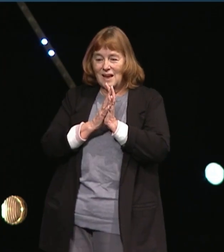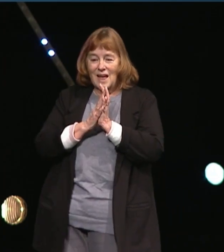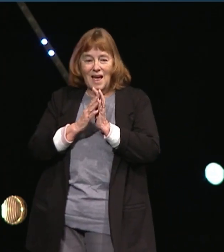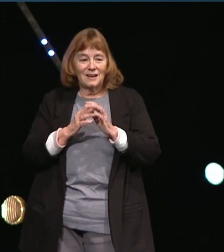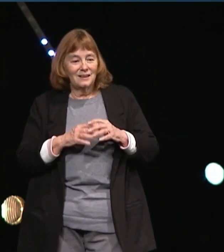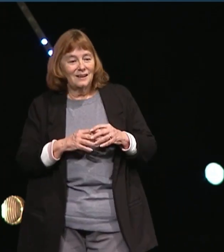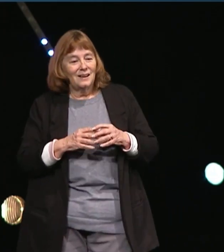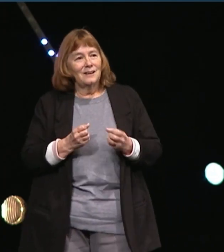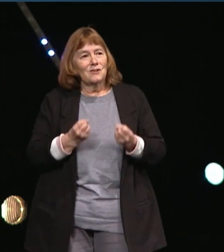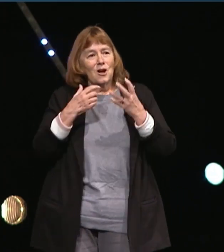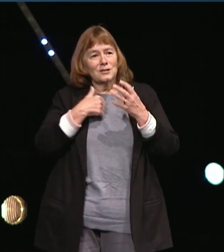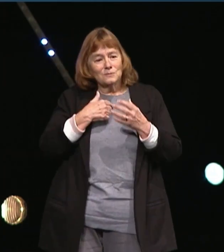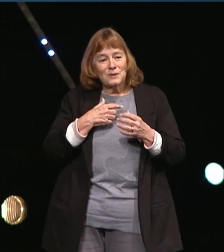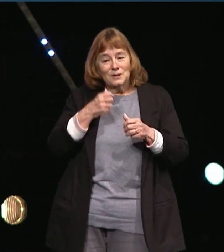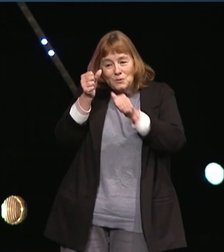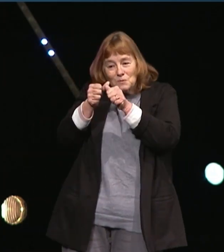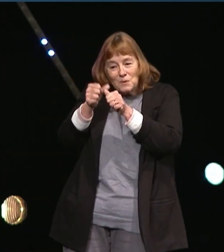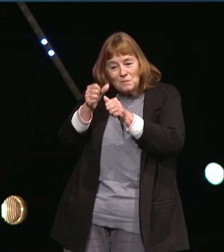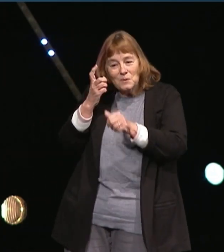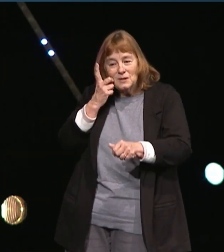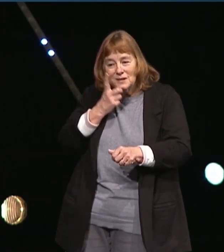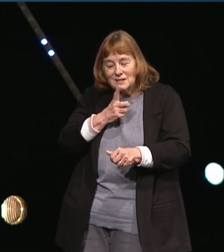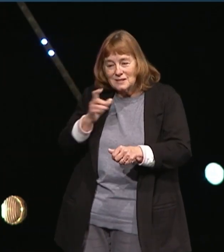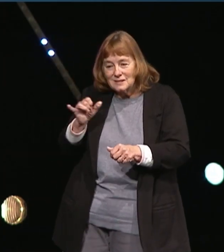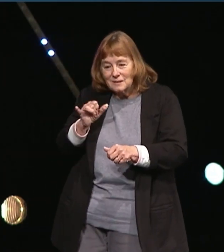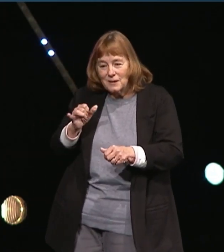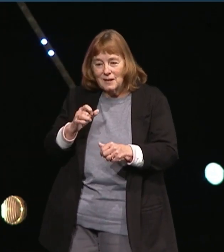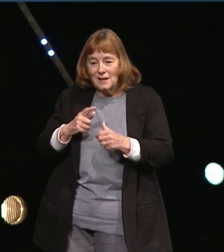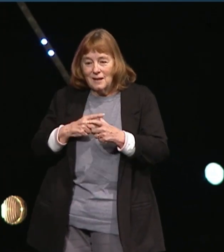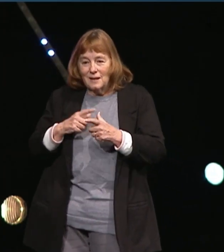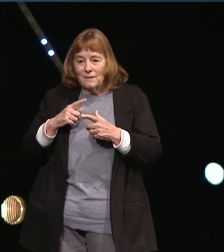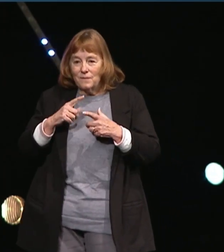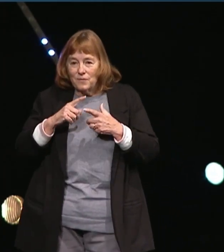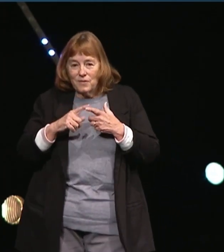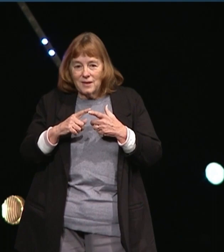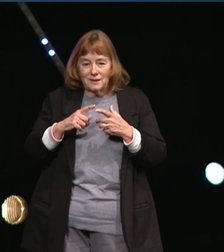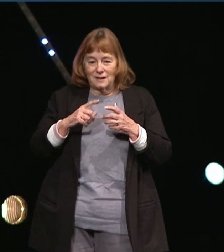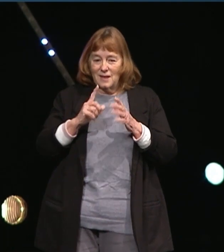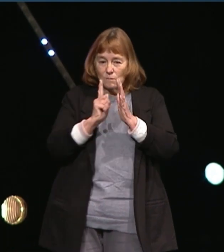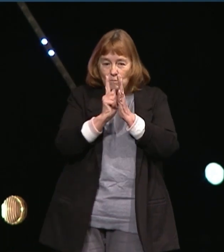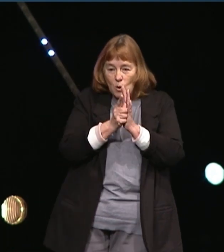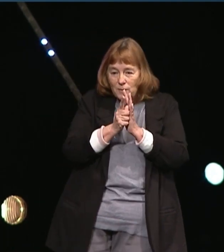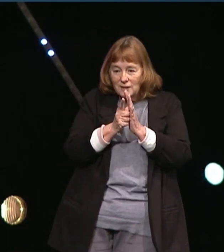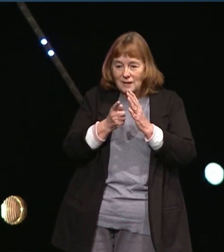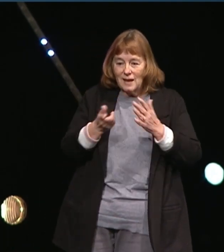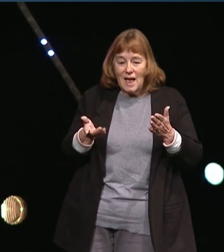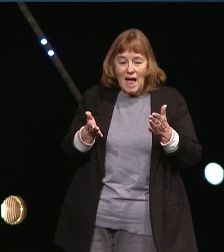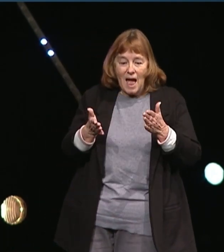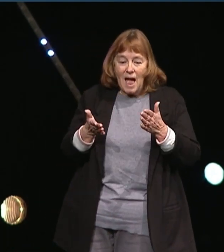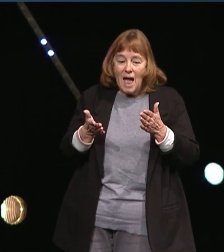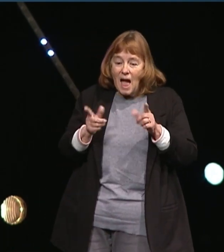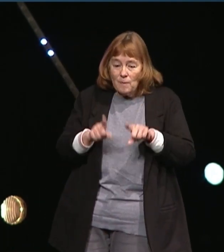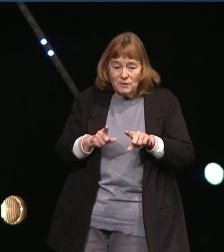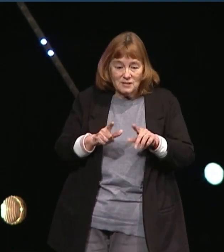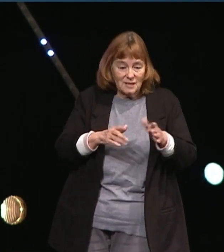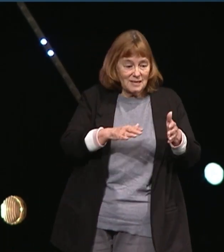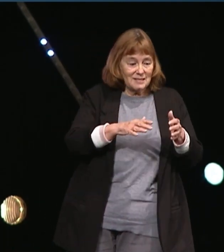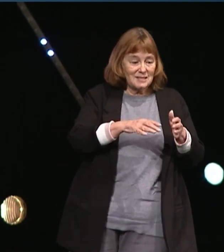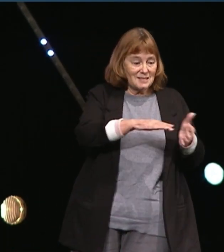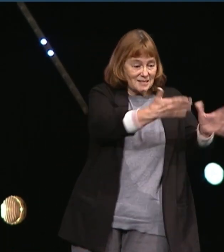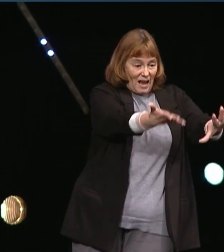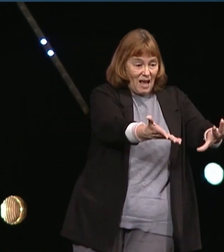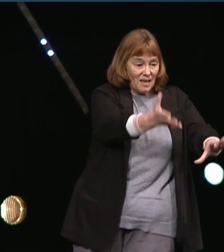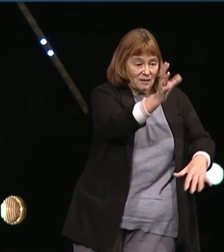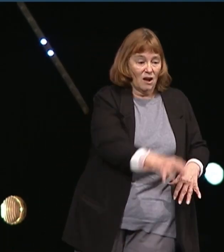of Dennis, so that's why I'm sharing it. Right after that moment, that epic moment, he's done the most important event of